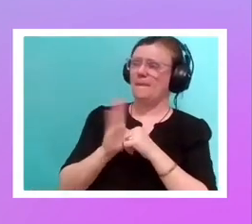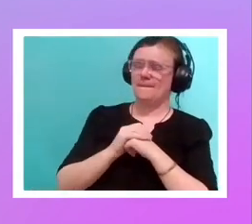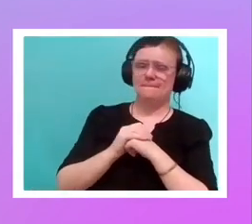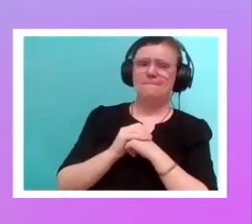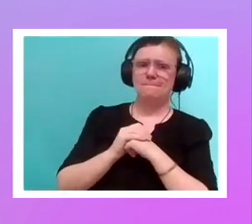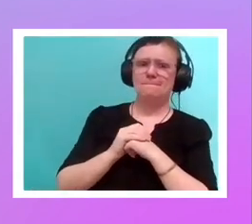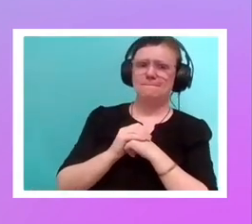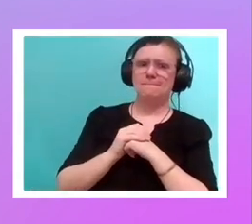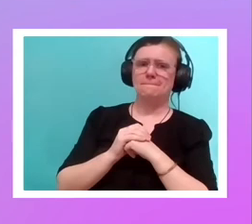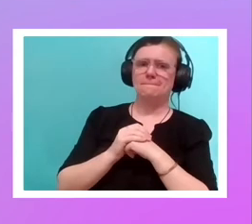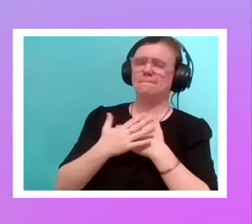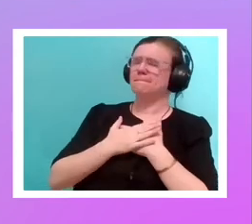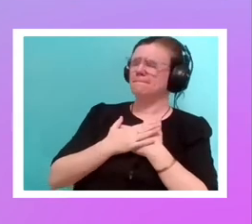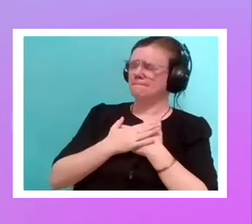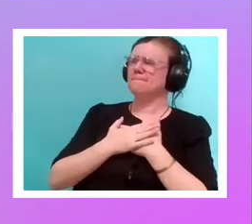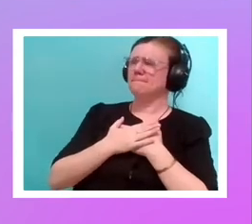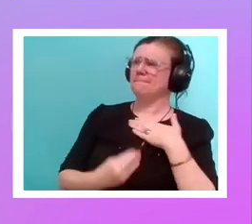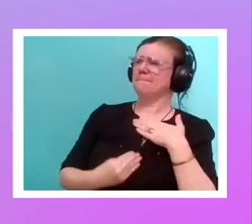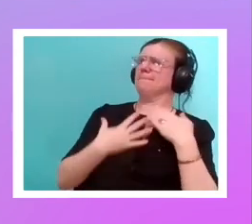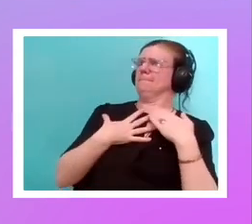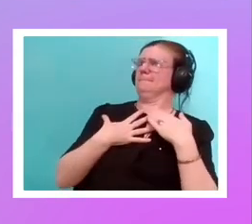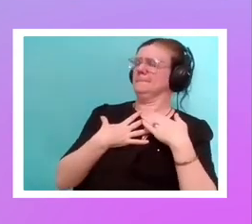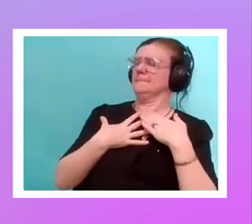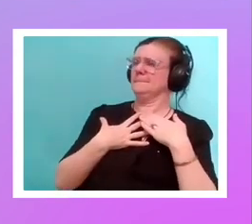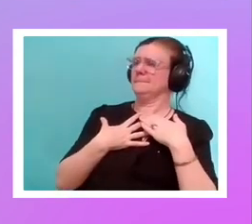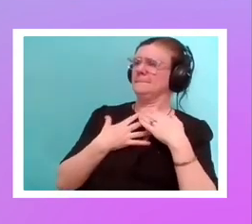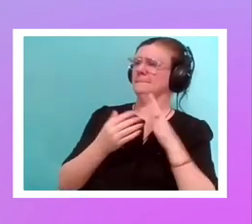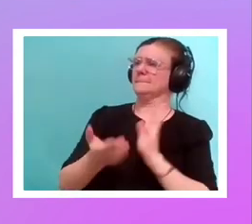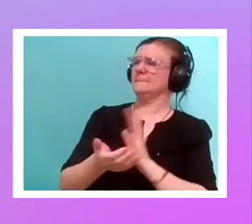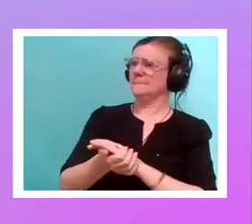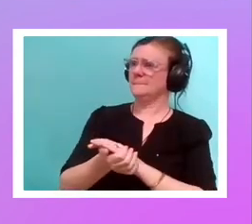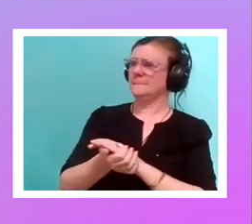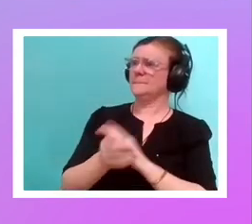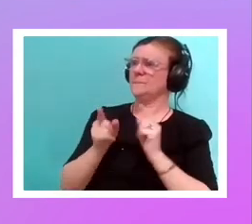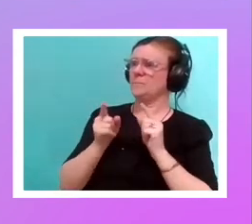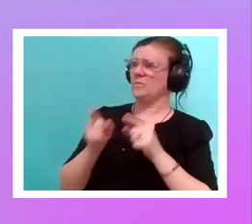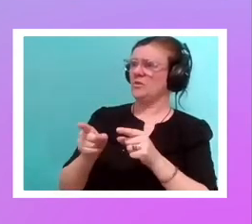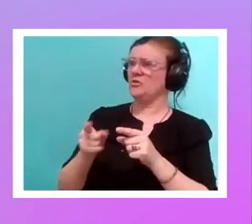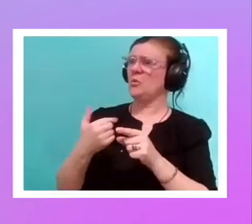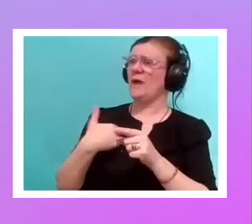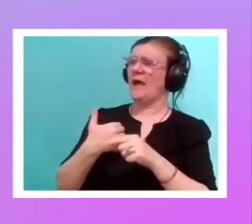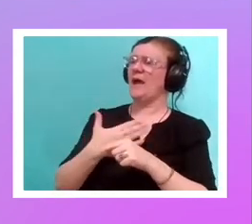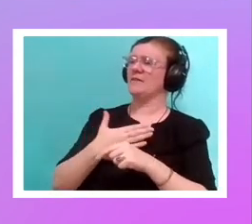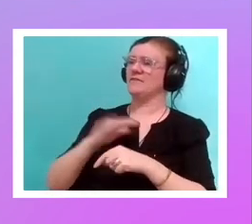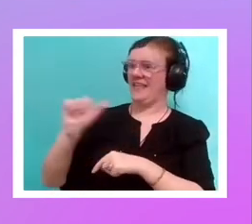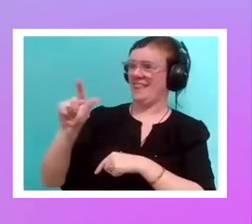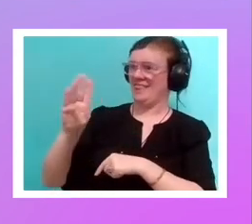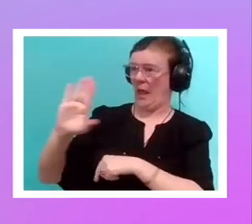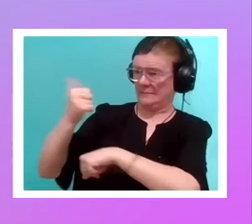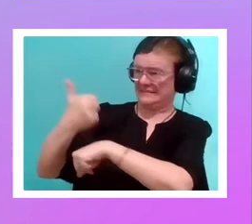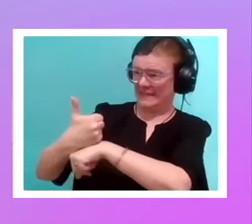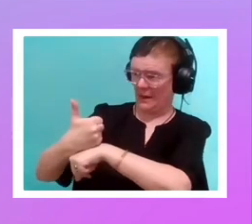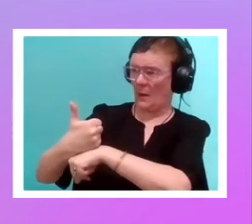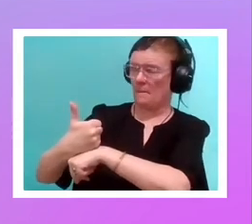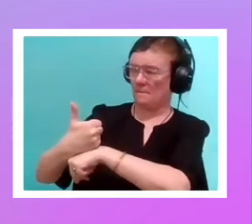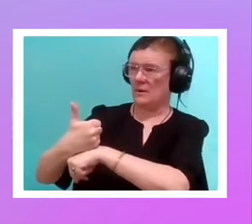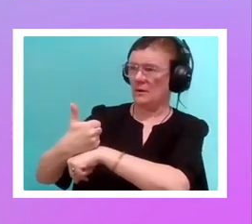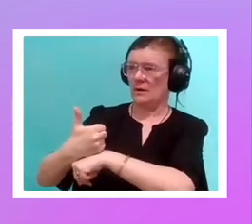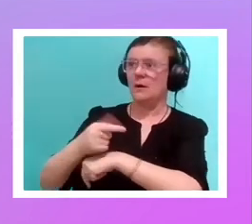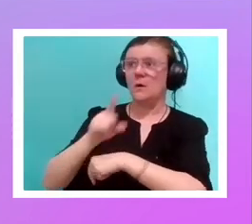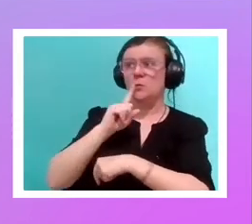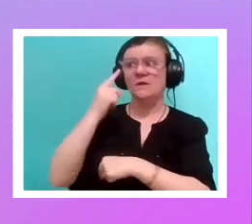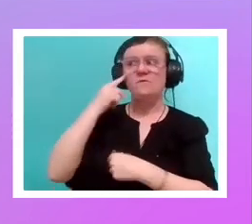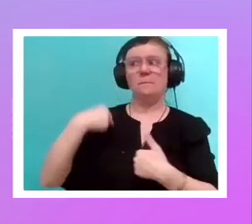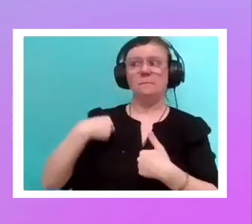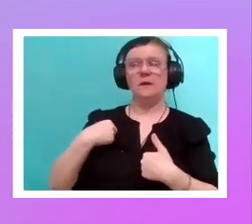That's really inspiring. I really love the fact that you guys have an empathy lab set up. I myself have found that to be an